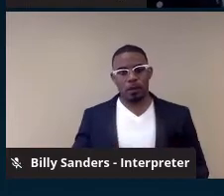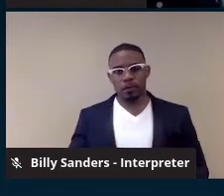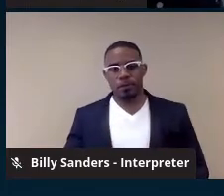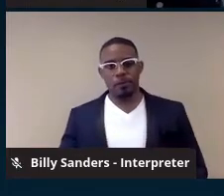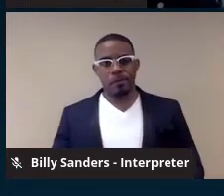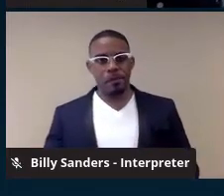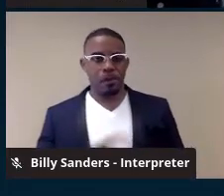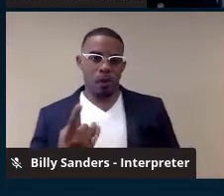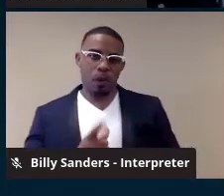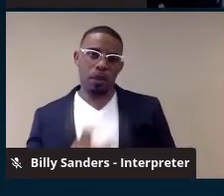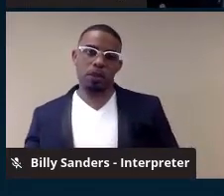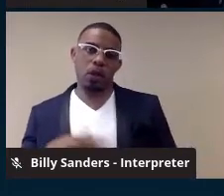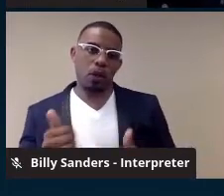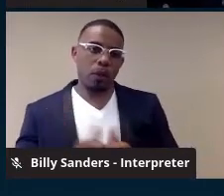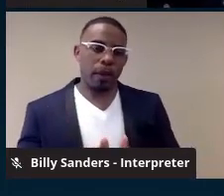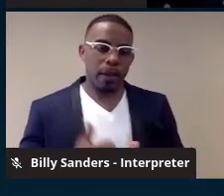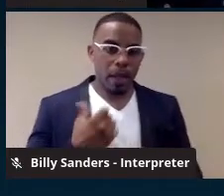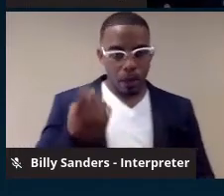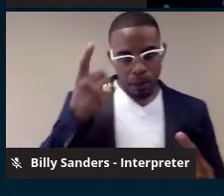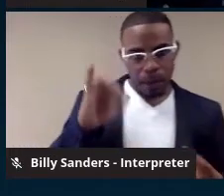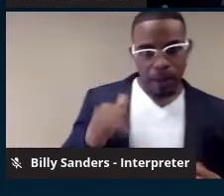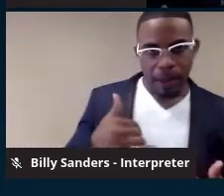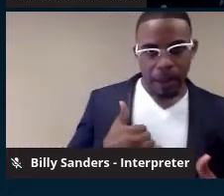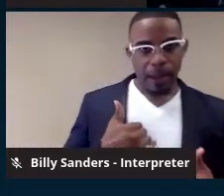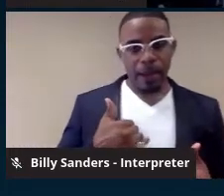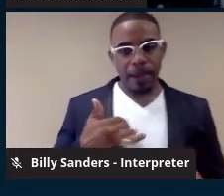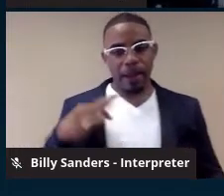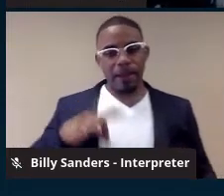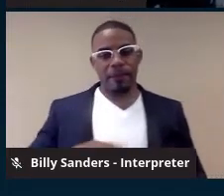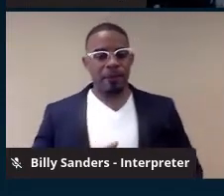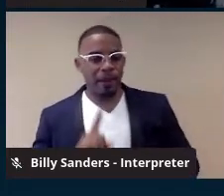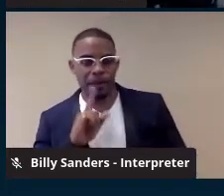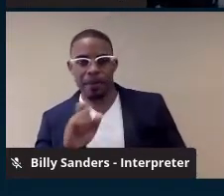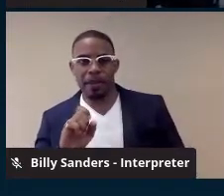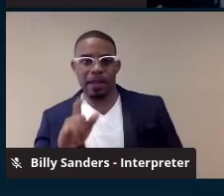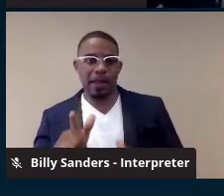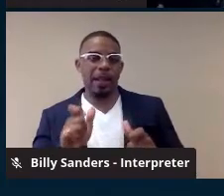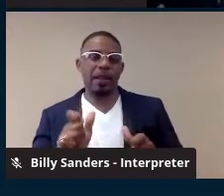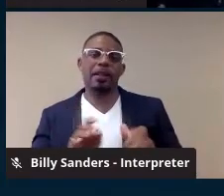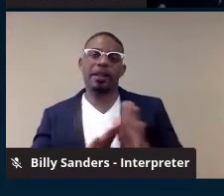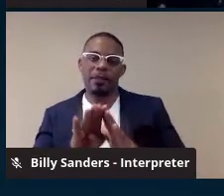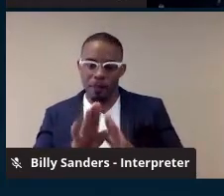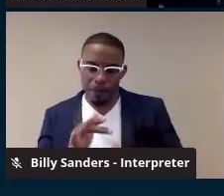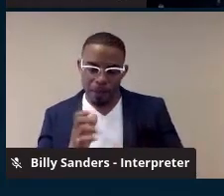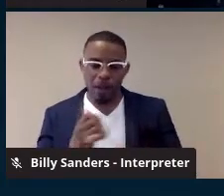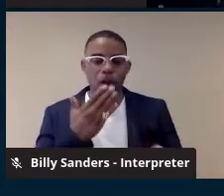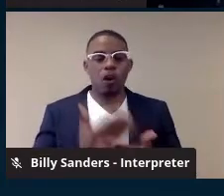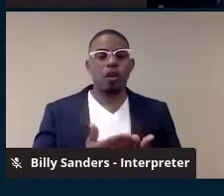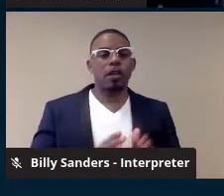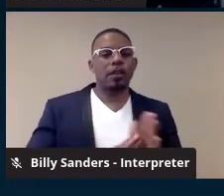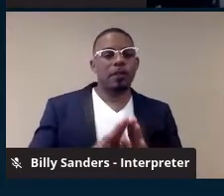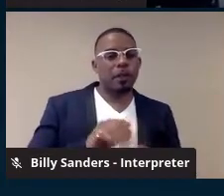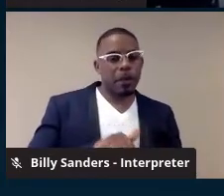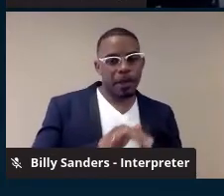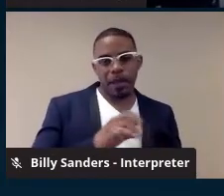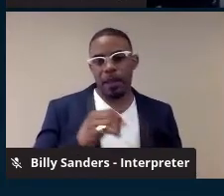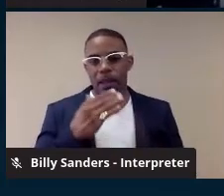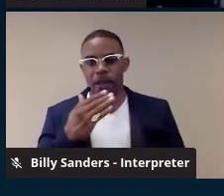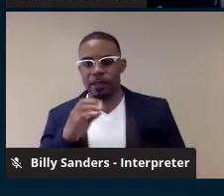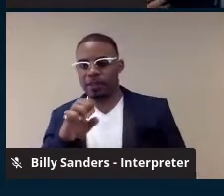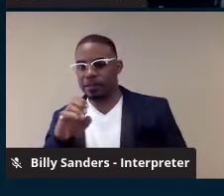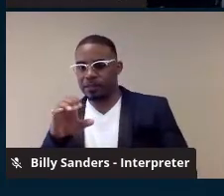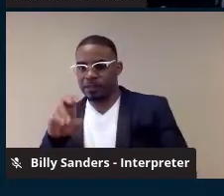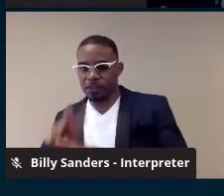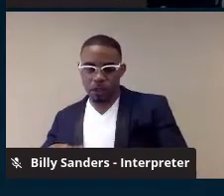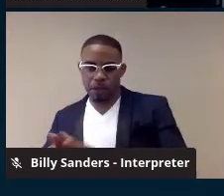was quick to get started with, and I realised I had the advantage of being an experienced developer, an experienced .NET developer, an experienced C#